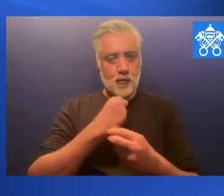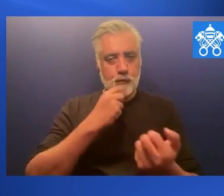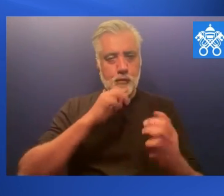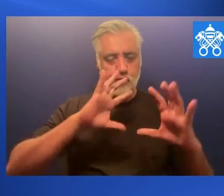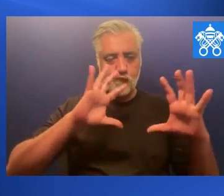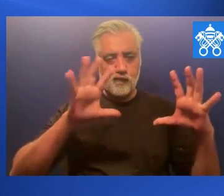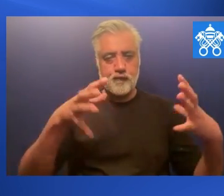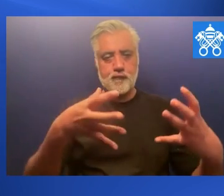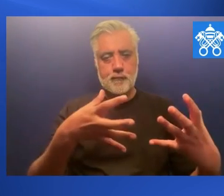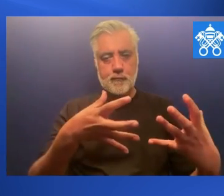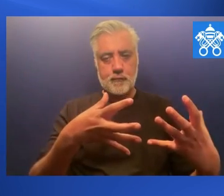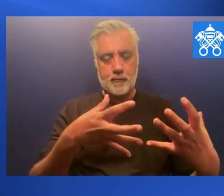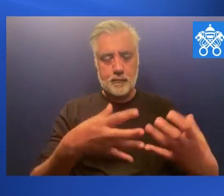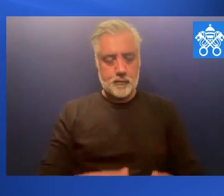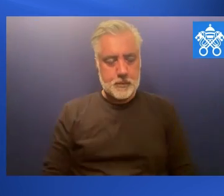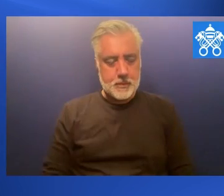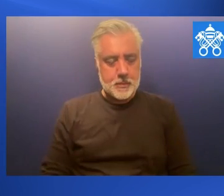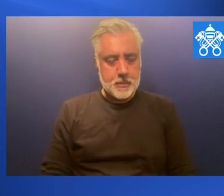chanting of the Te Deum.